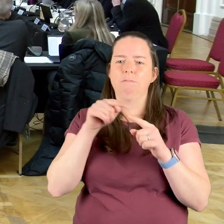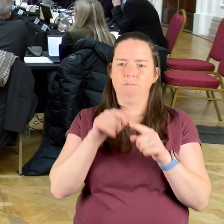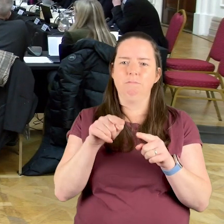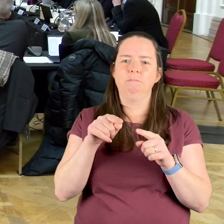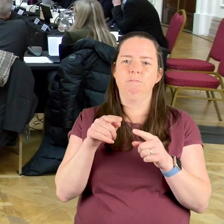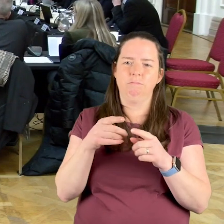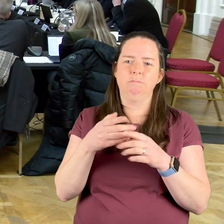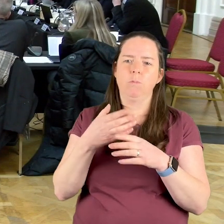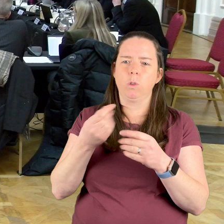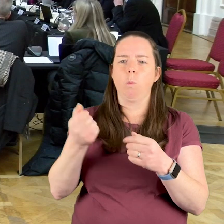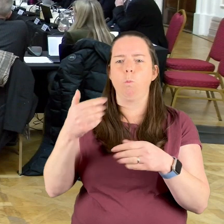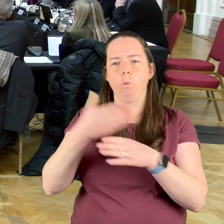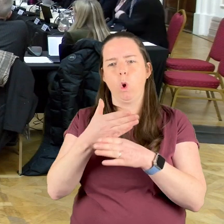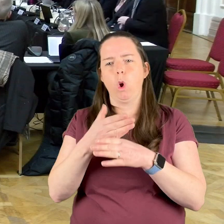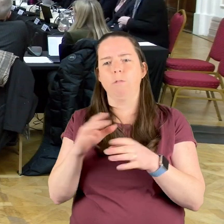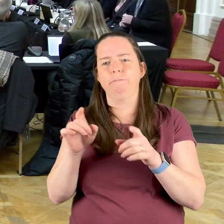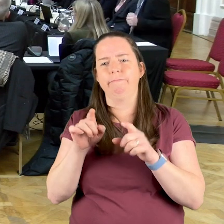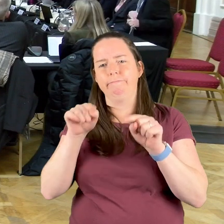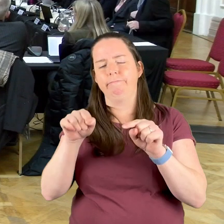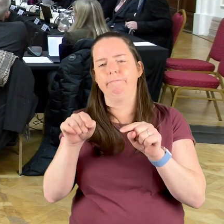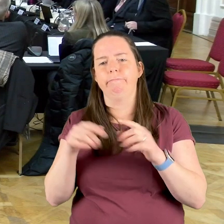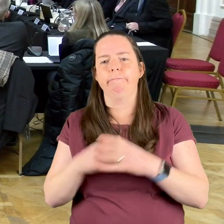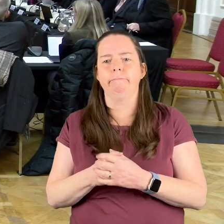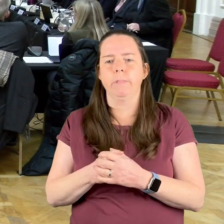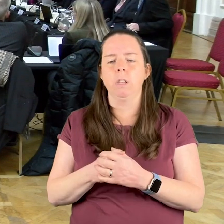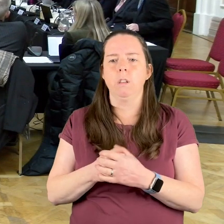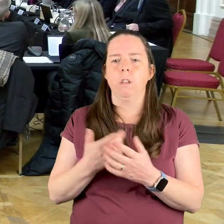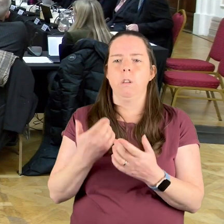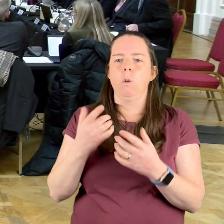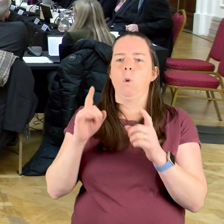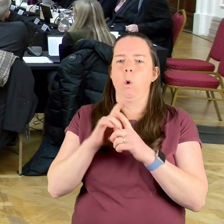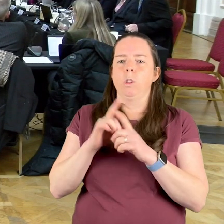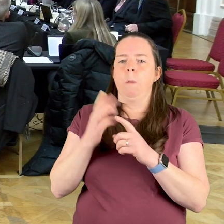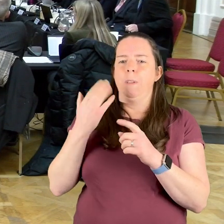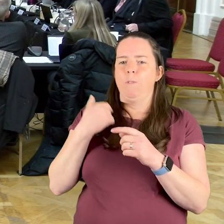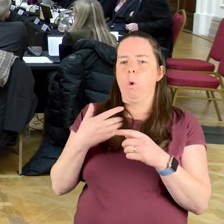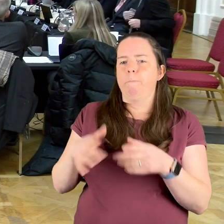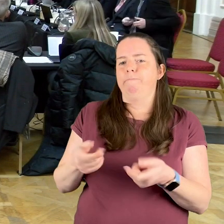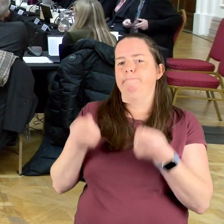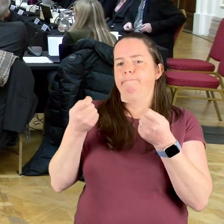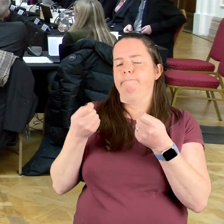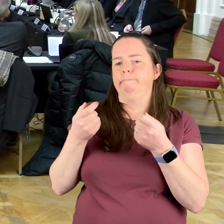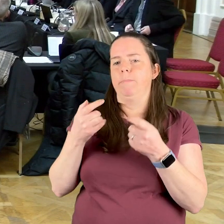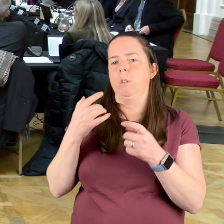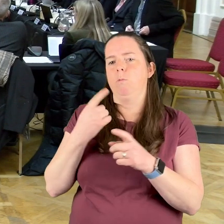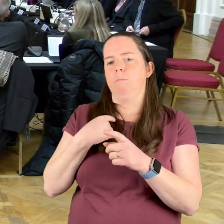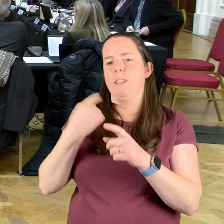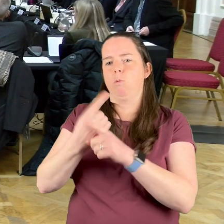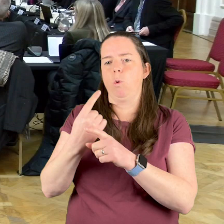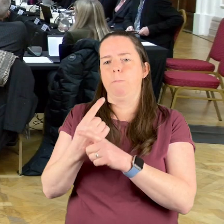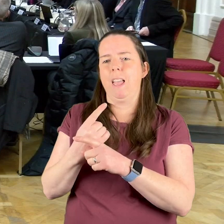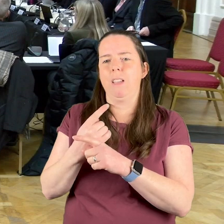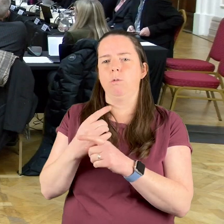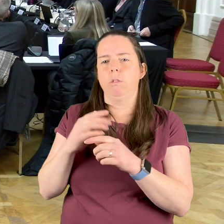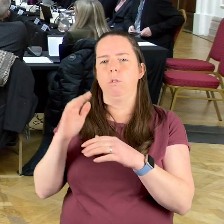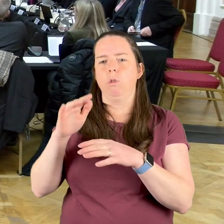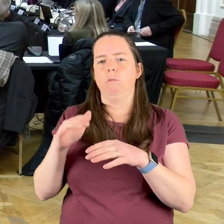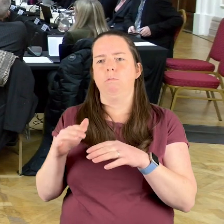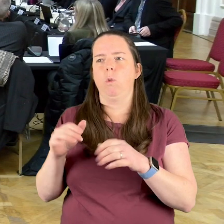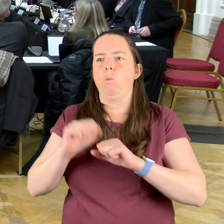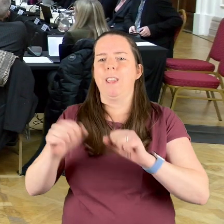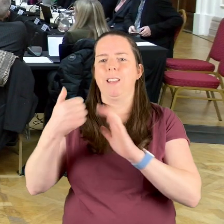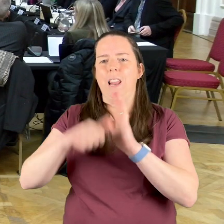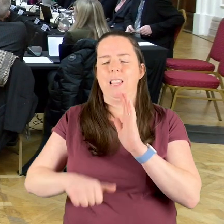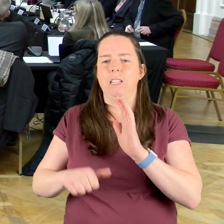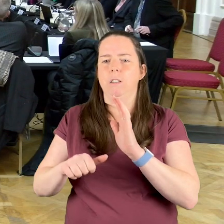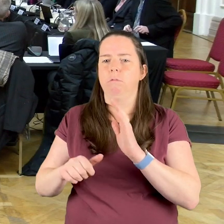done some work in that space too. And it also, I'd layer my earlier point over that the overall waiting list is growing,